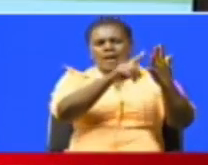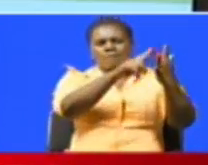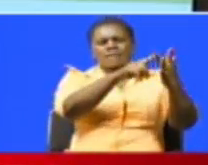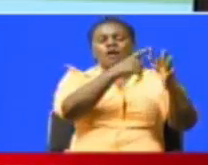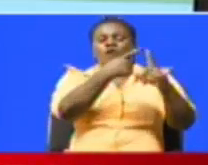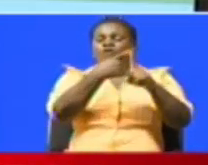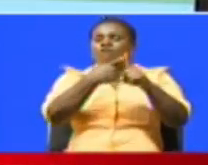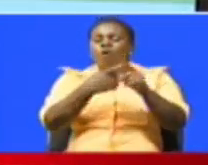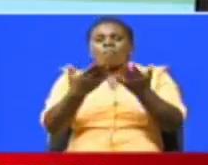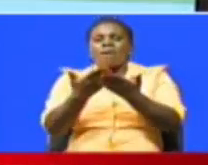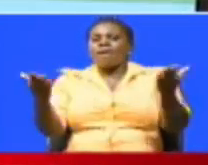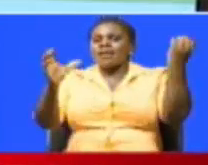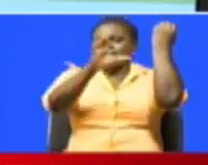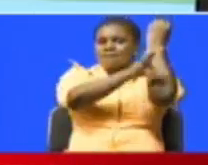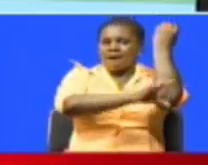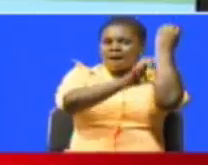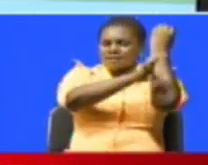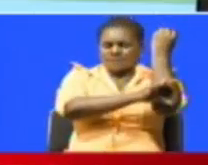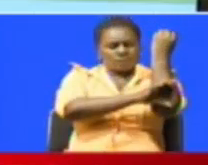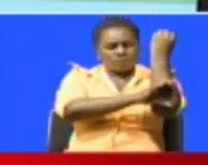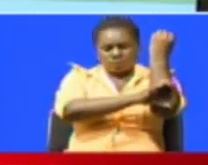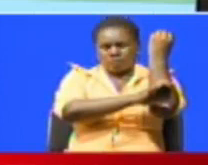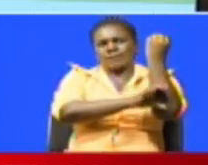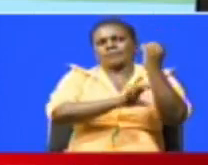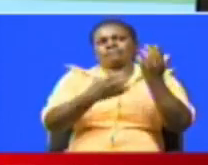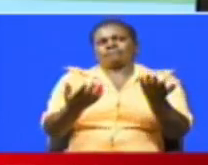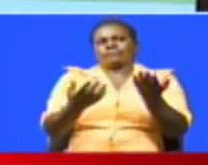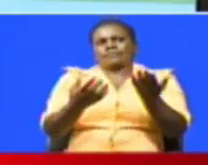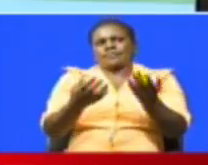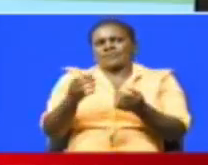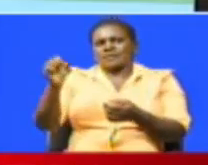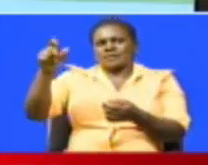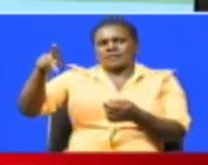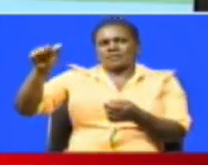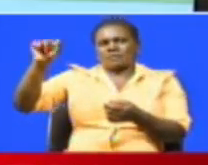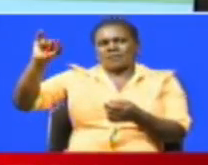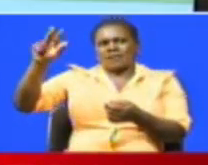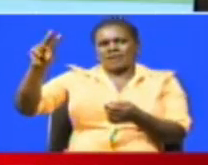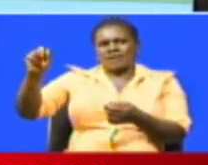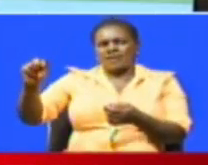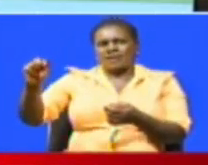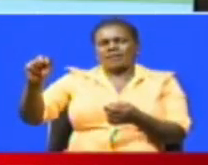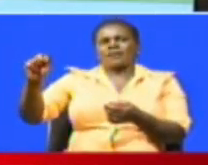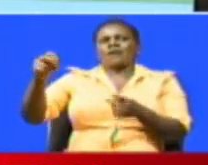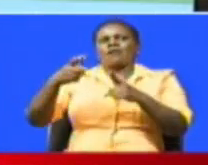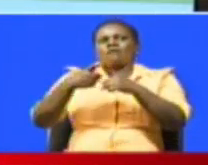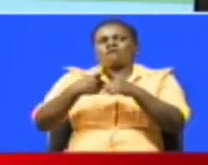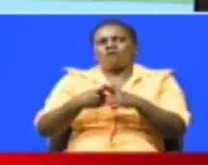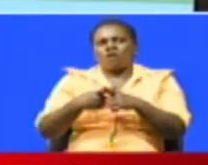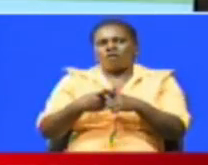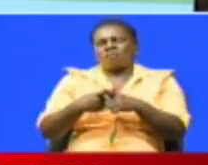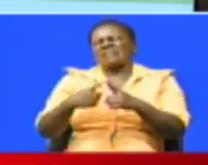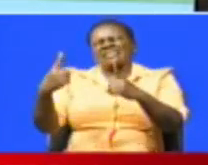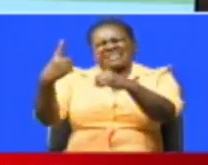from any country, if you look at the figures from Spain, if you look at the figures from Thailand